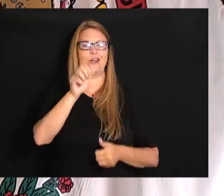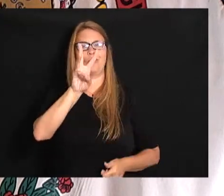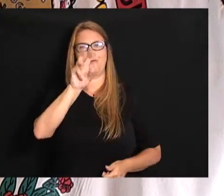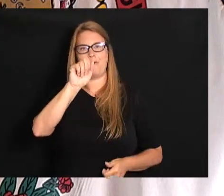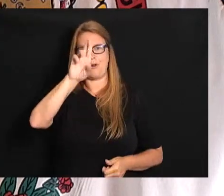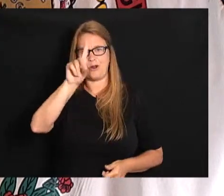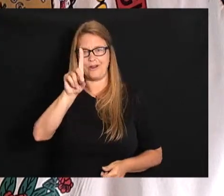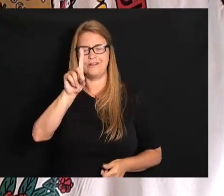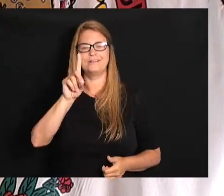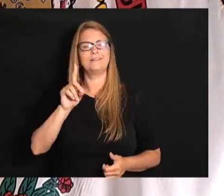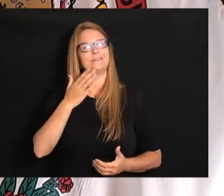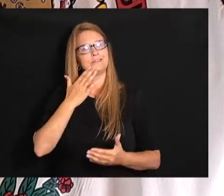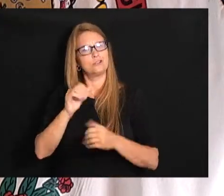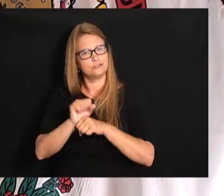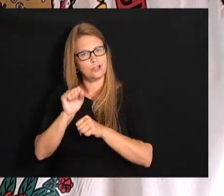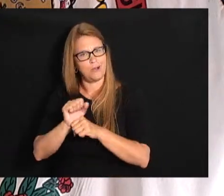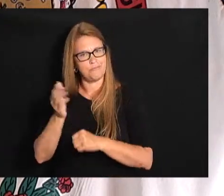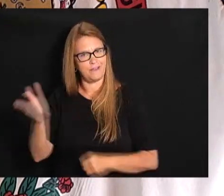Harold. And so